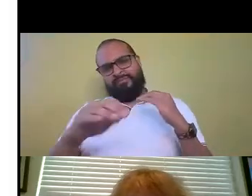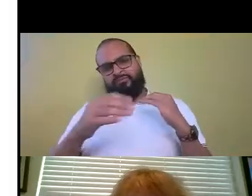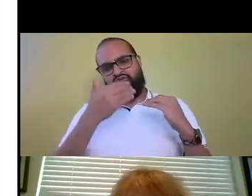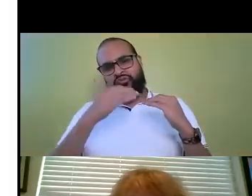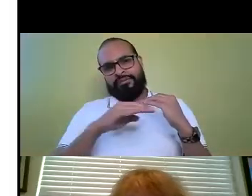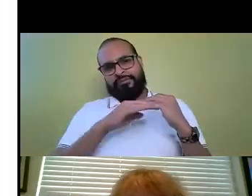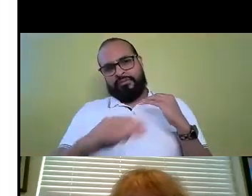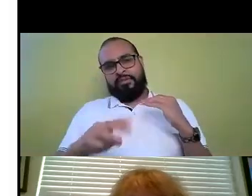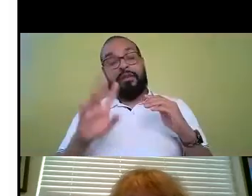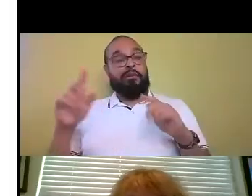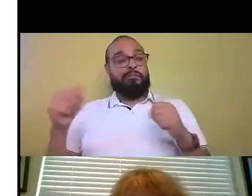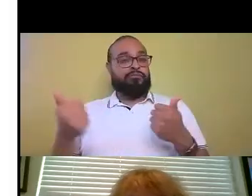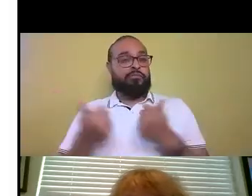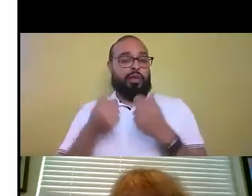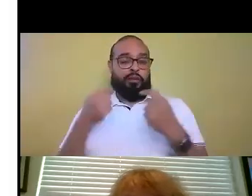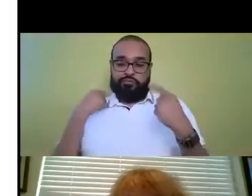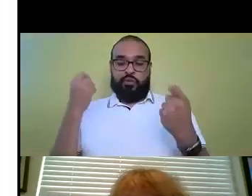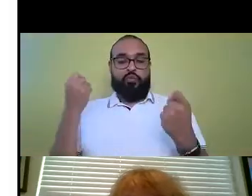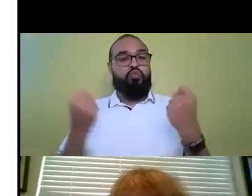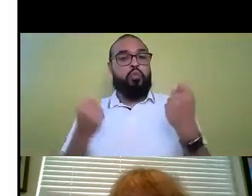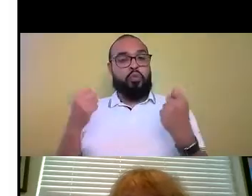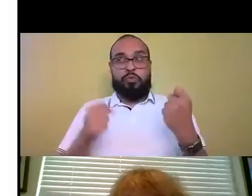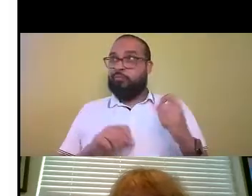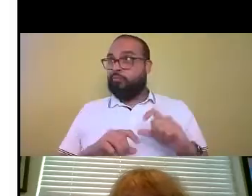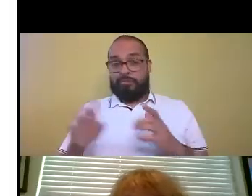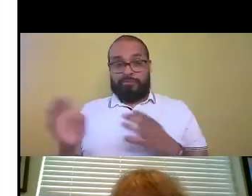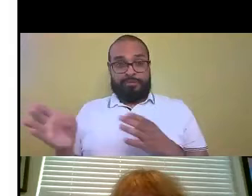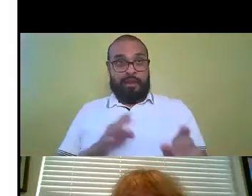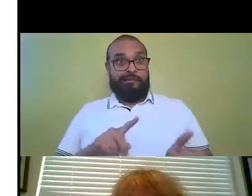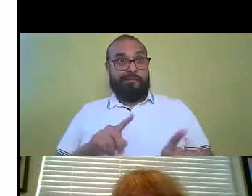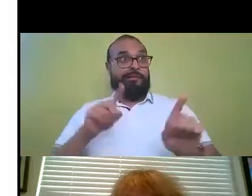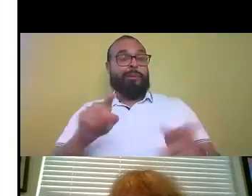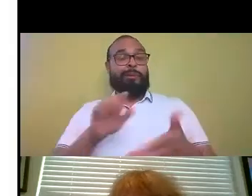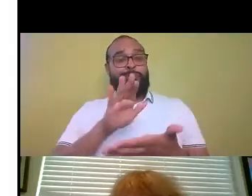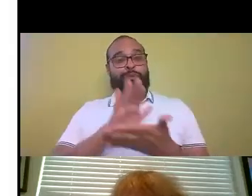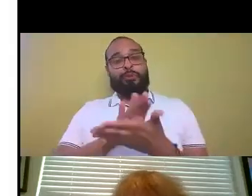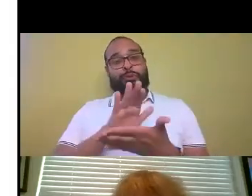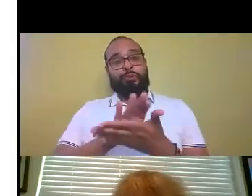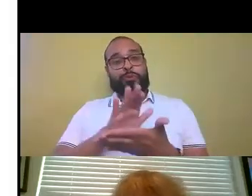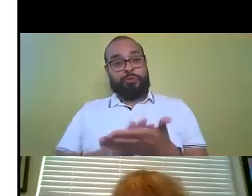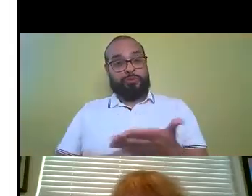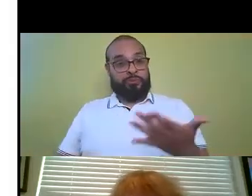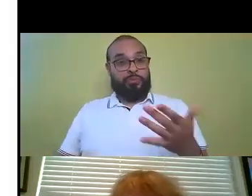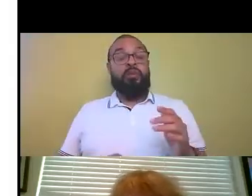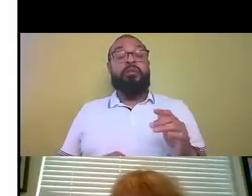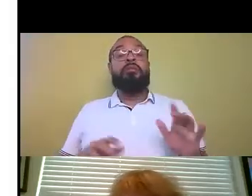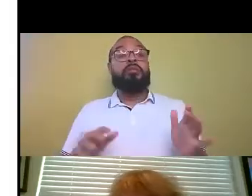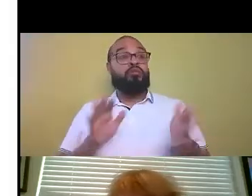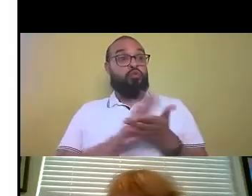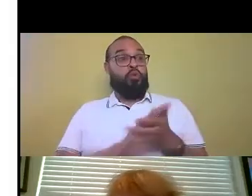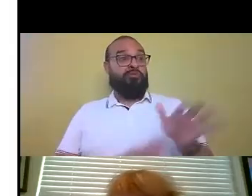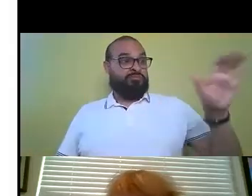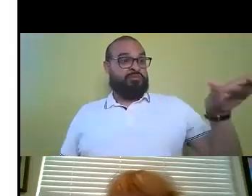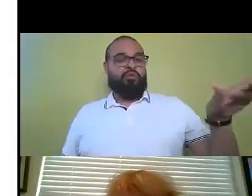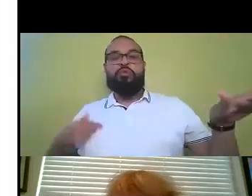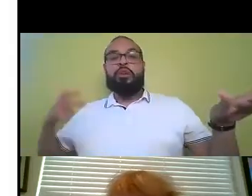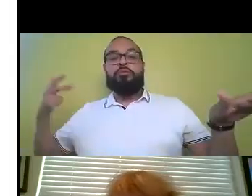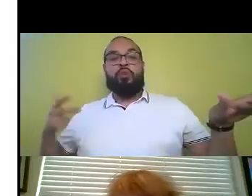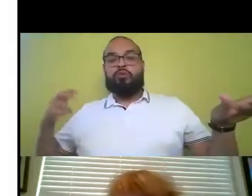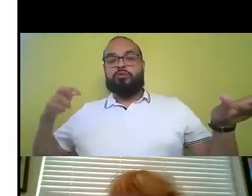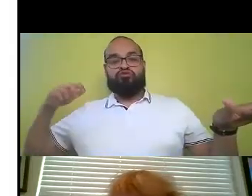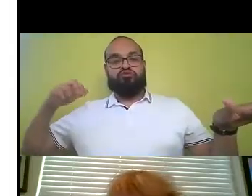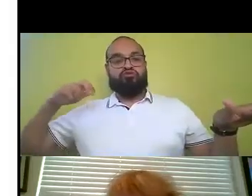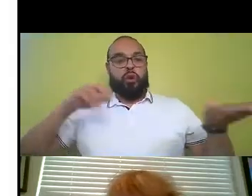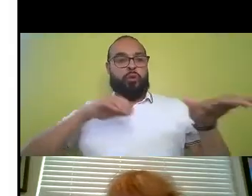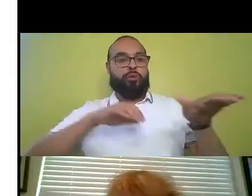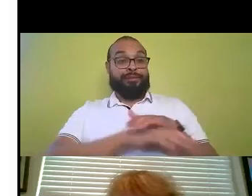a car, then we're going to be going to school or to an activity. Can we park away from the school and walk in?